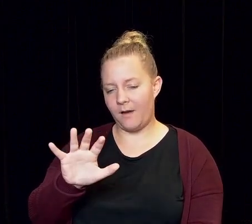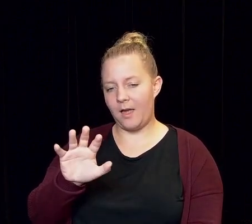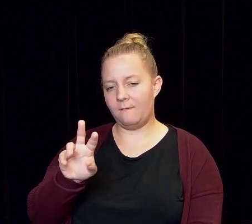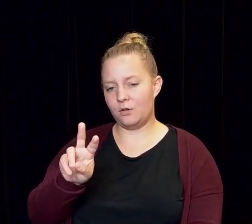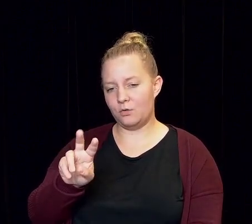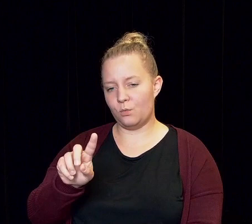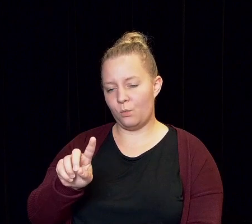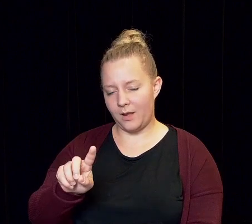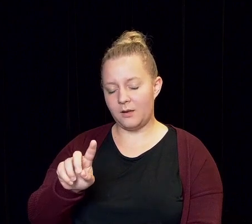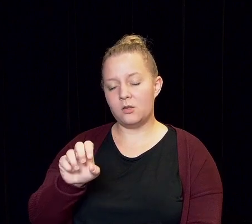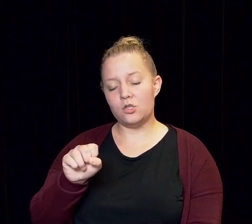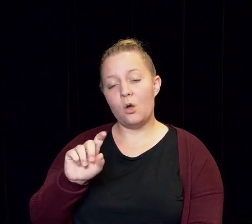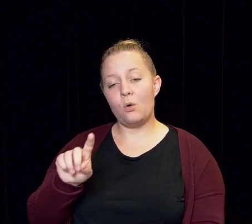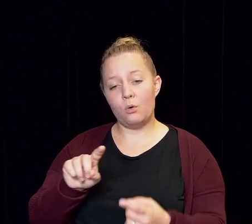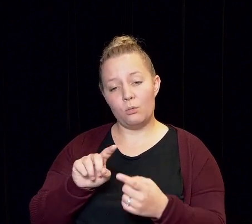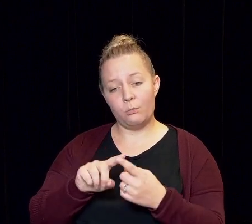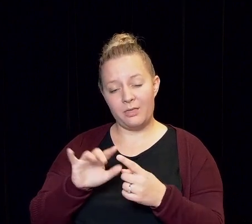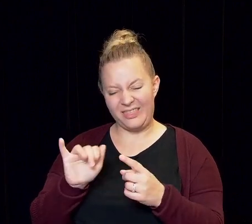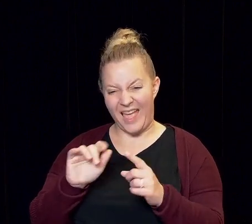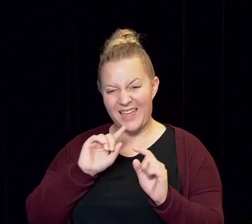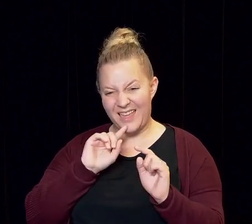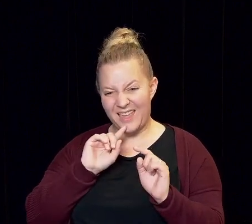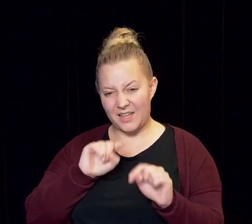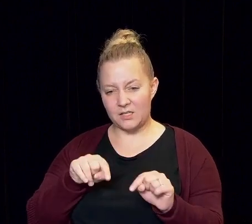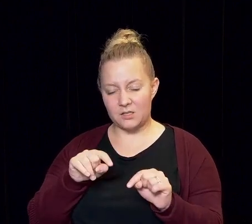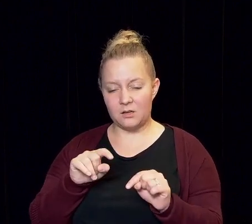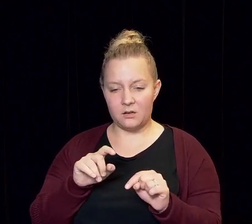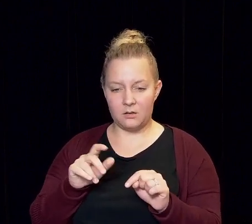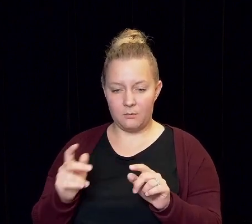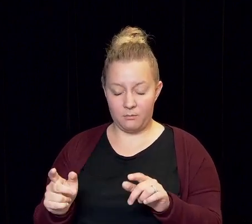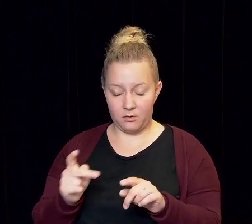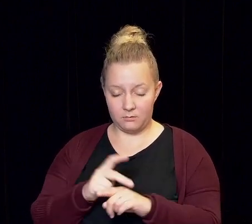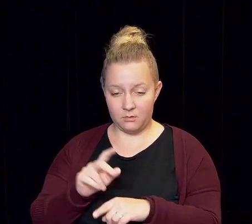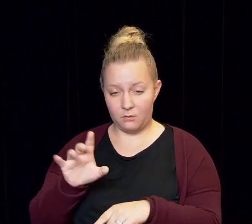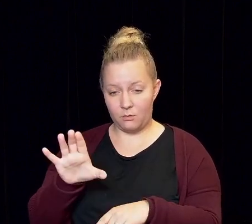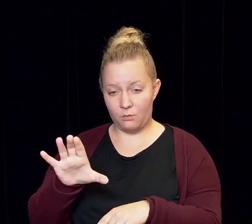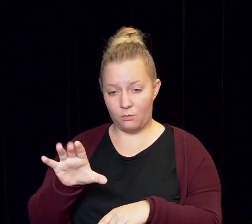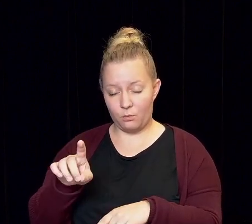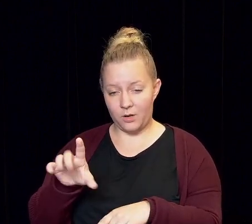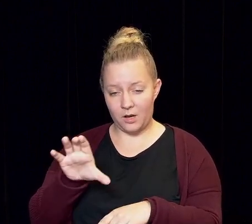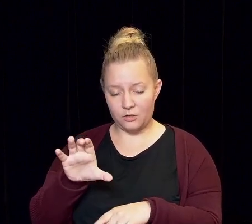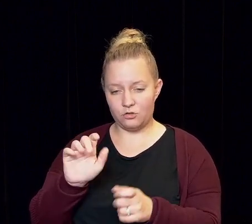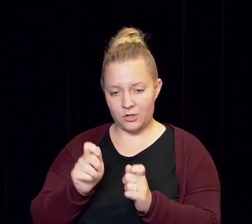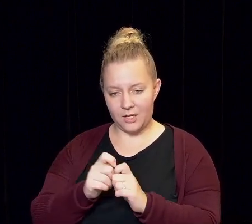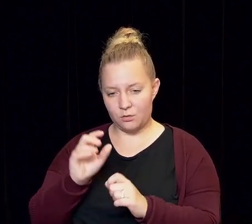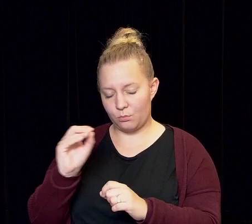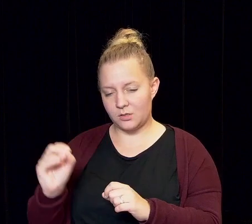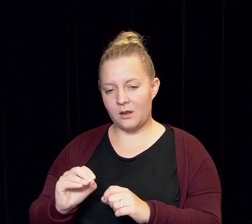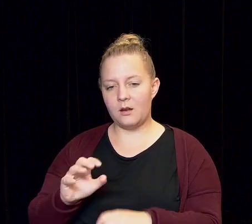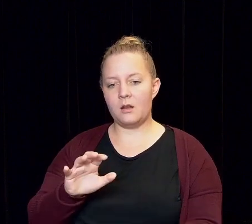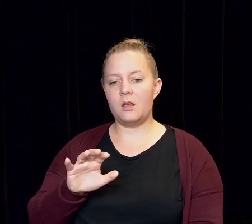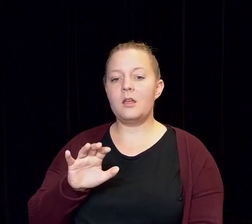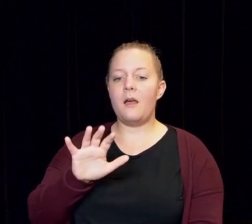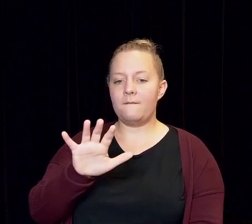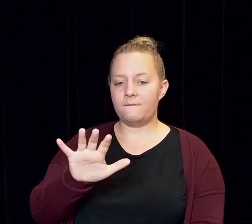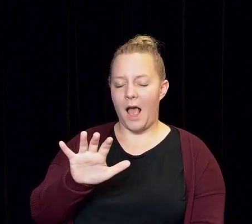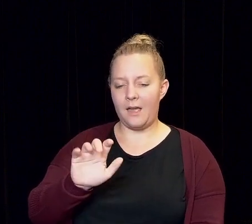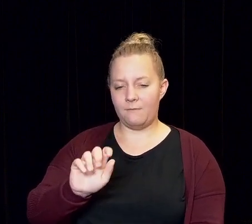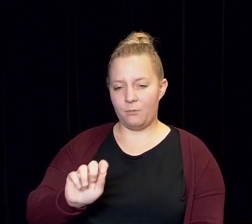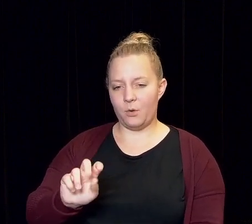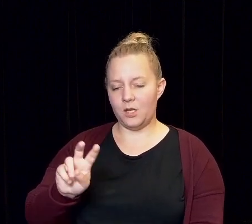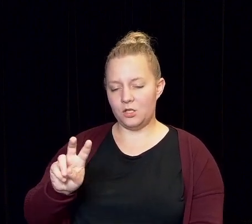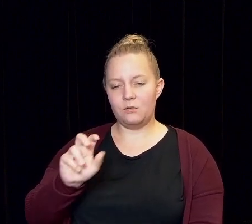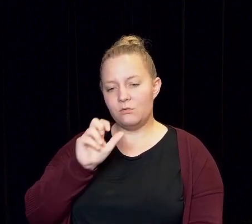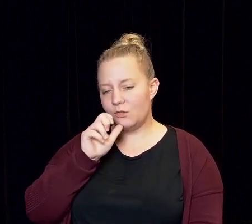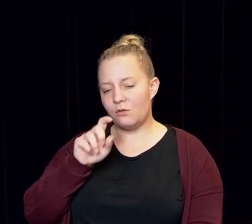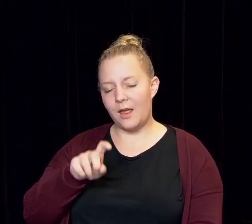0.0521. So then when we take that answer and we multiply it by 100 to turn into a percent, it's 5. The next number is a 2, so I don't have to